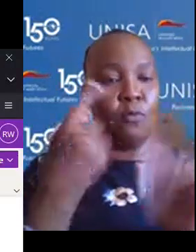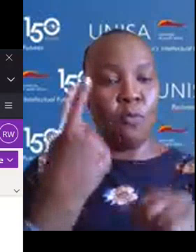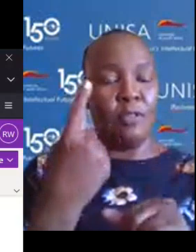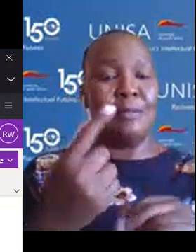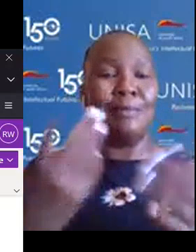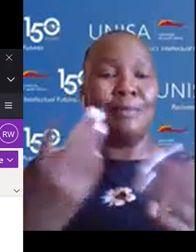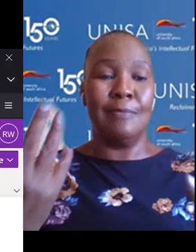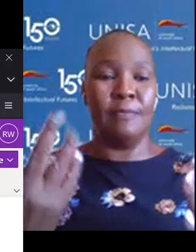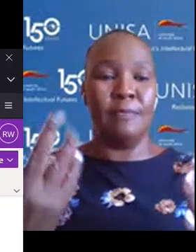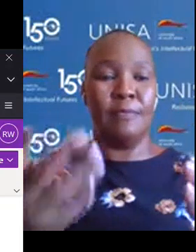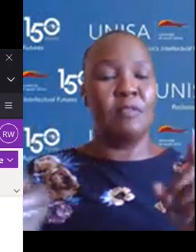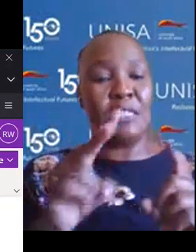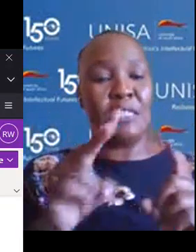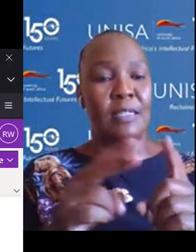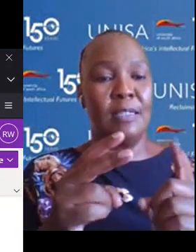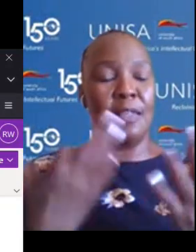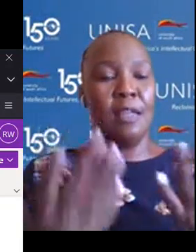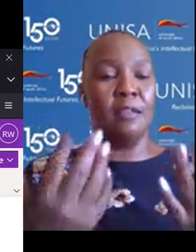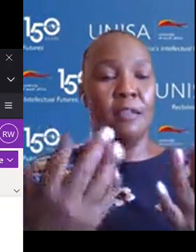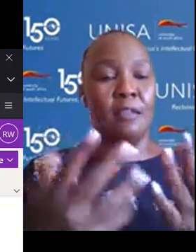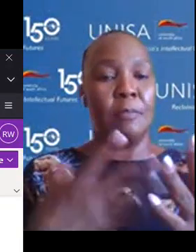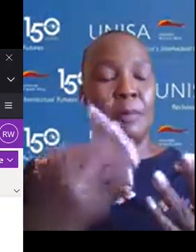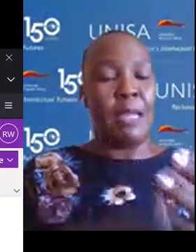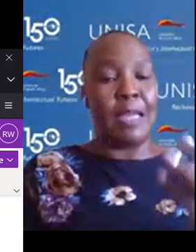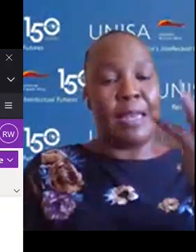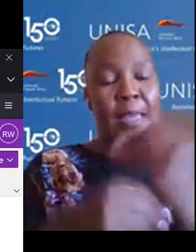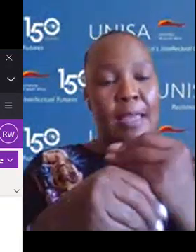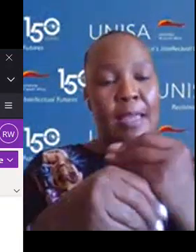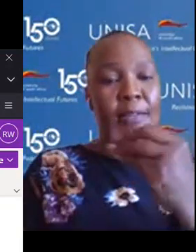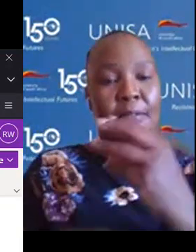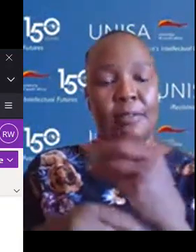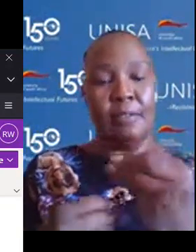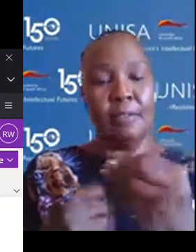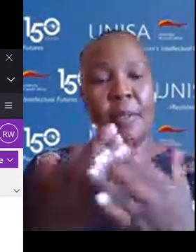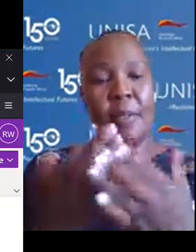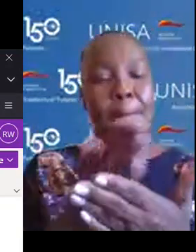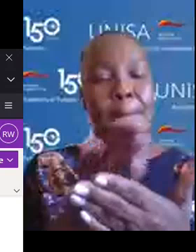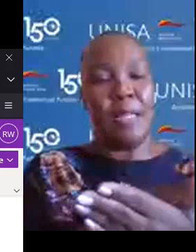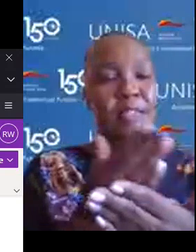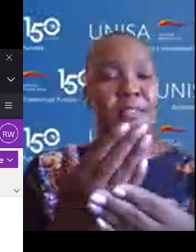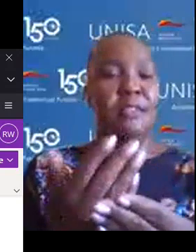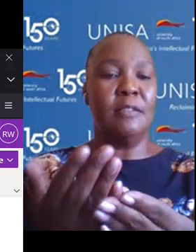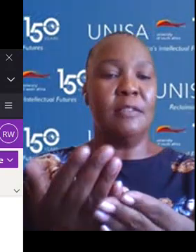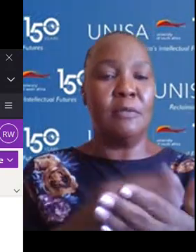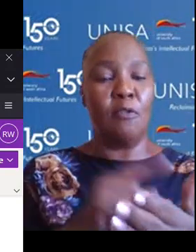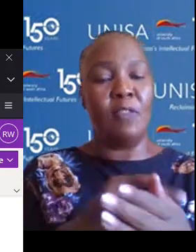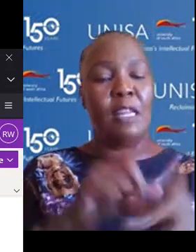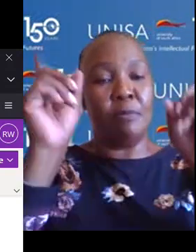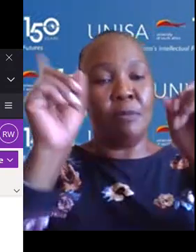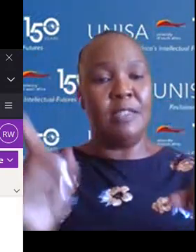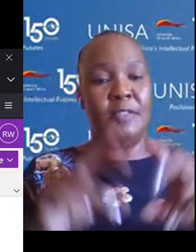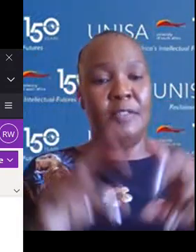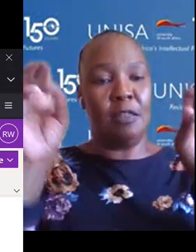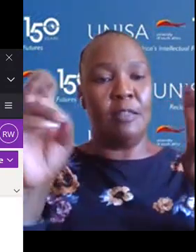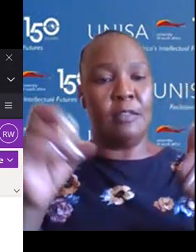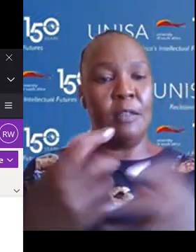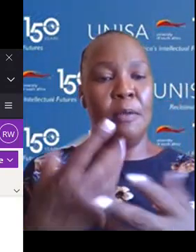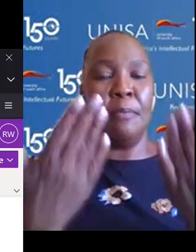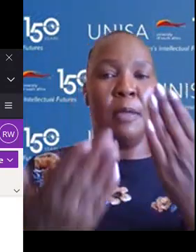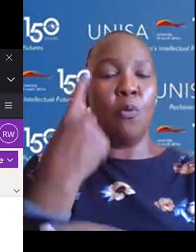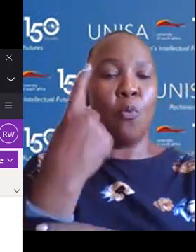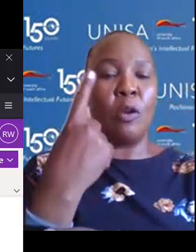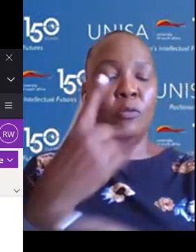So now you can see I've got can now add pages to this specific topic. So maybe one that I want